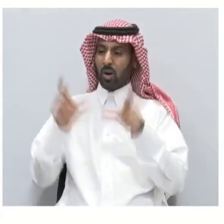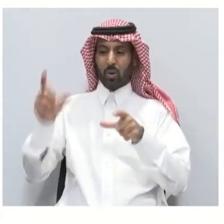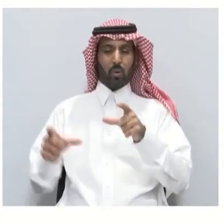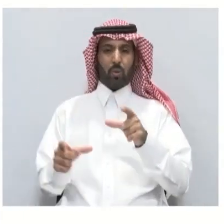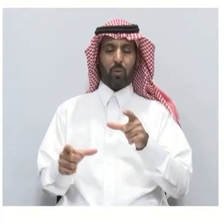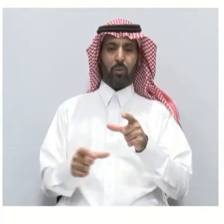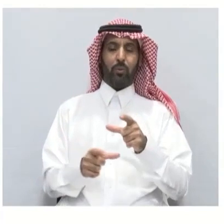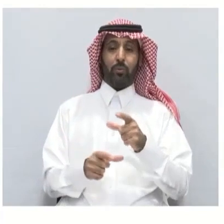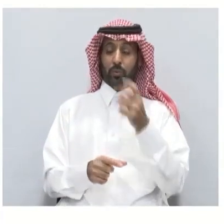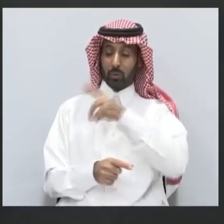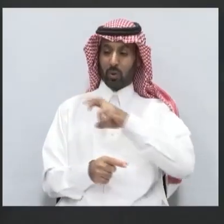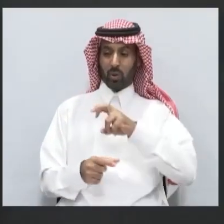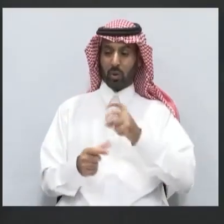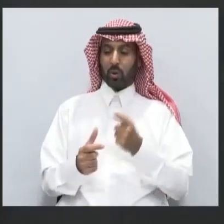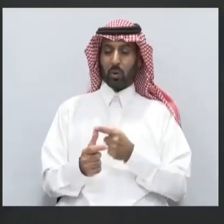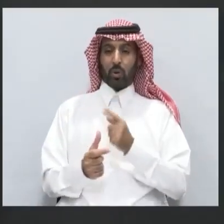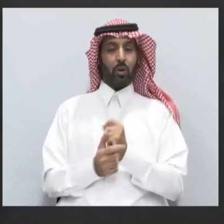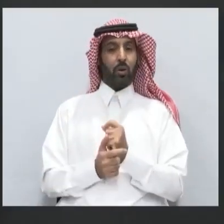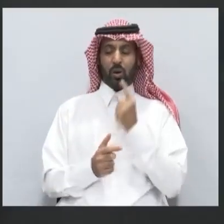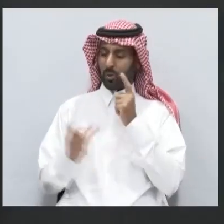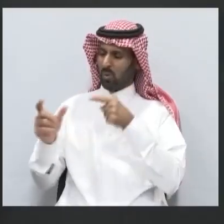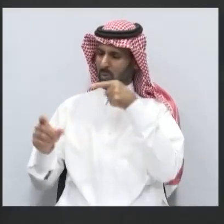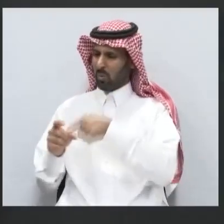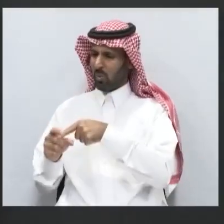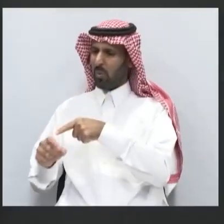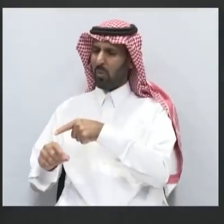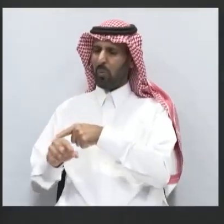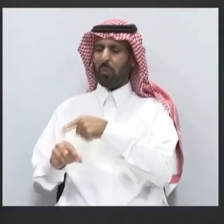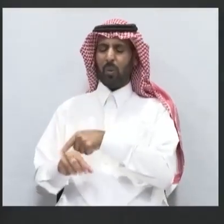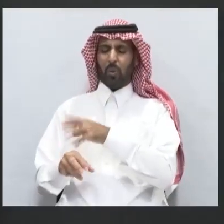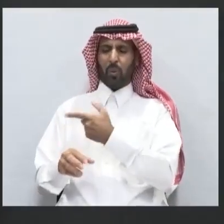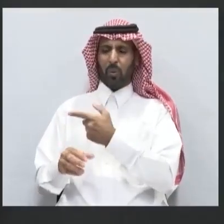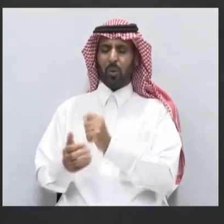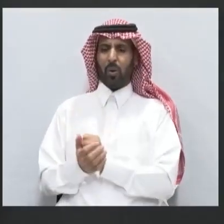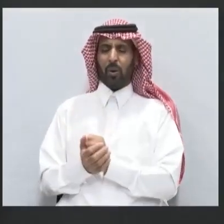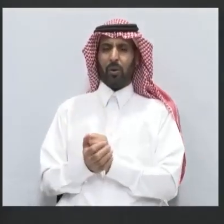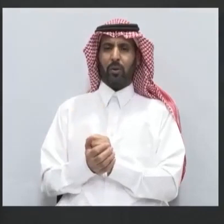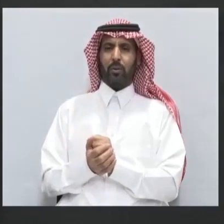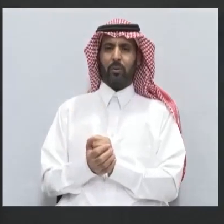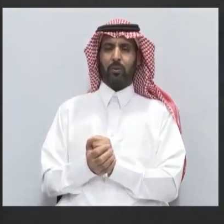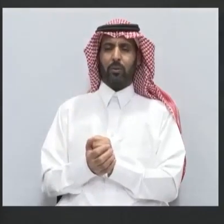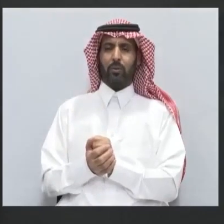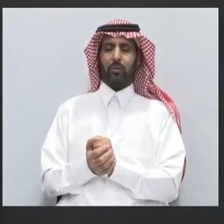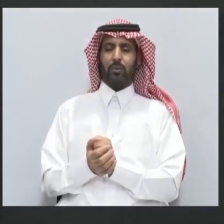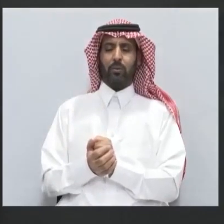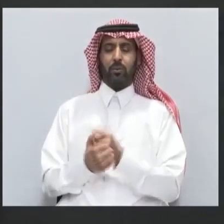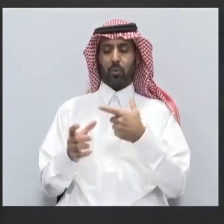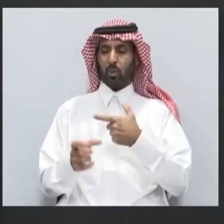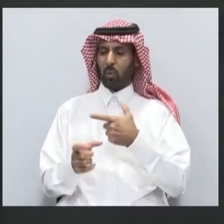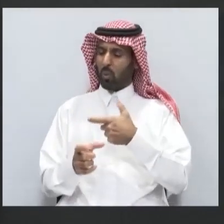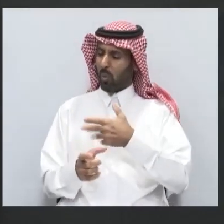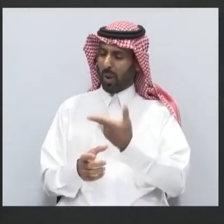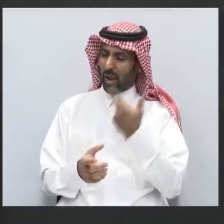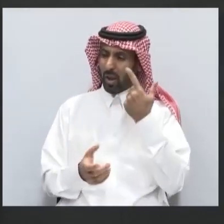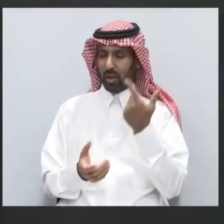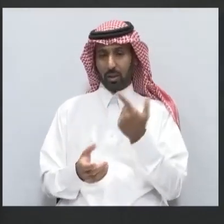this crime? Who is the victim? And who's the bad man? What happened? Where